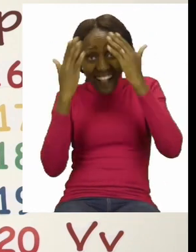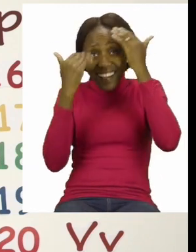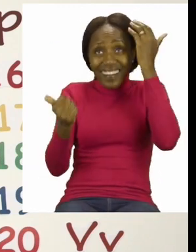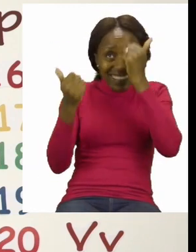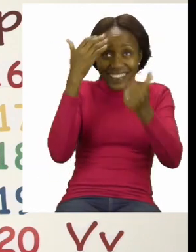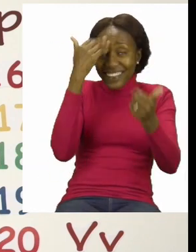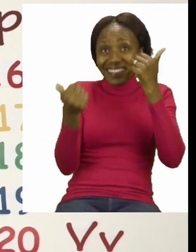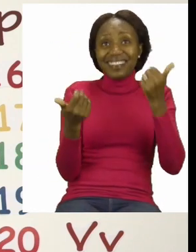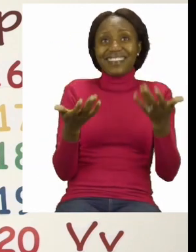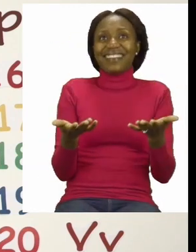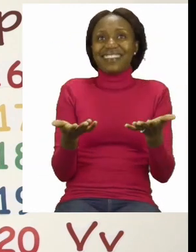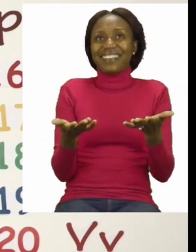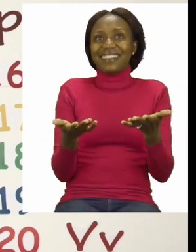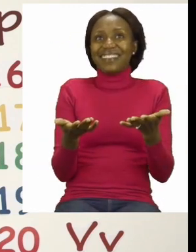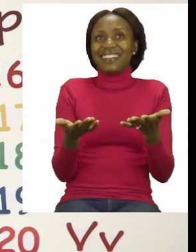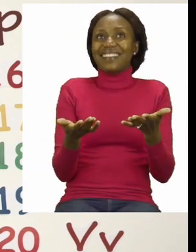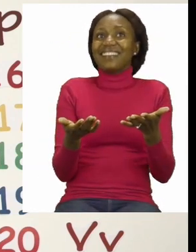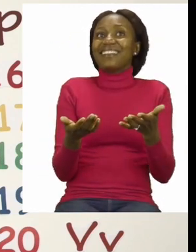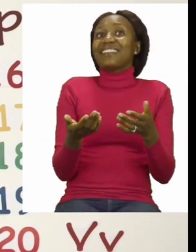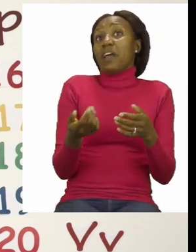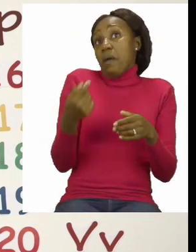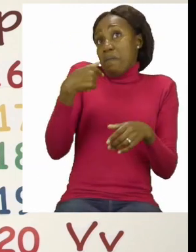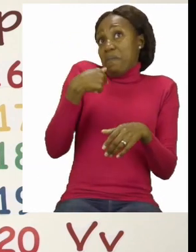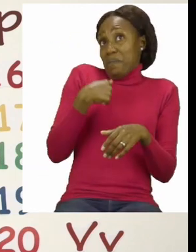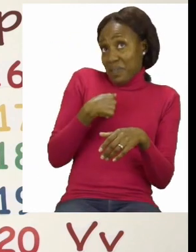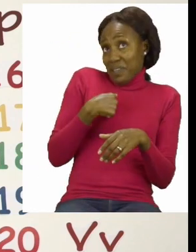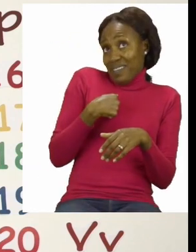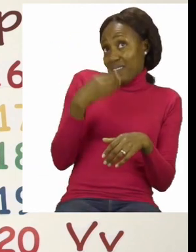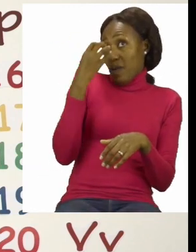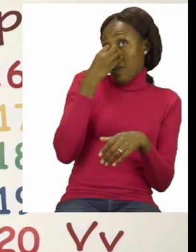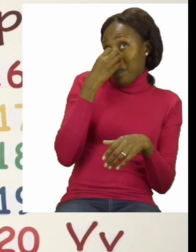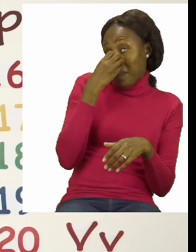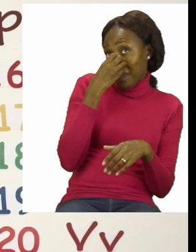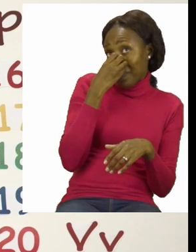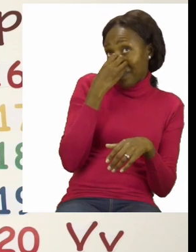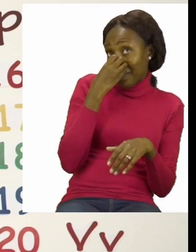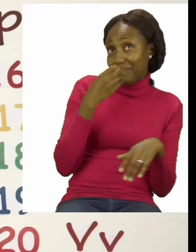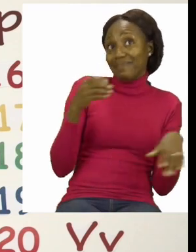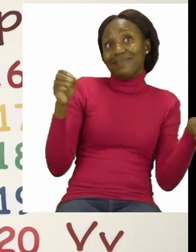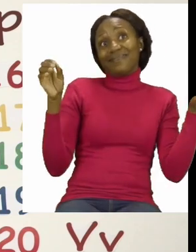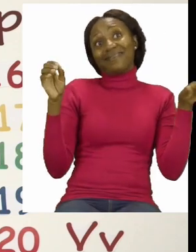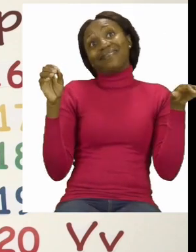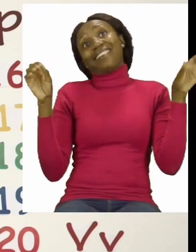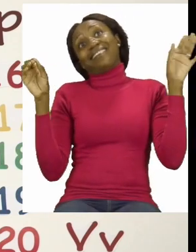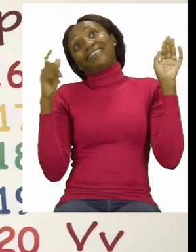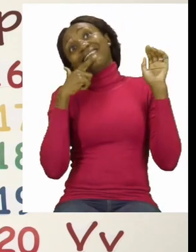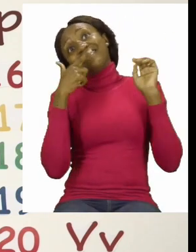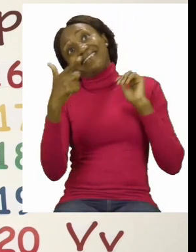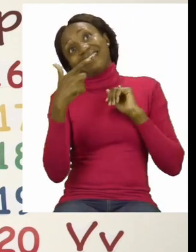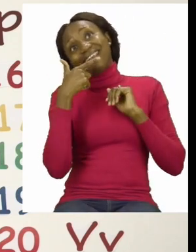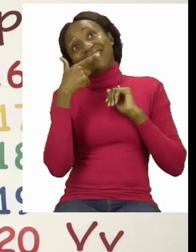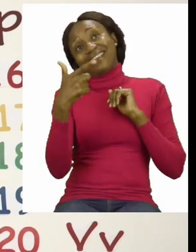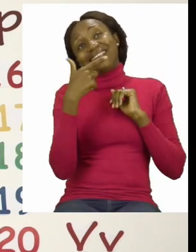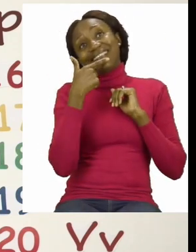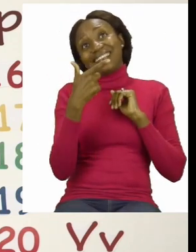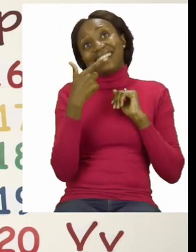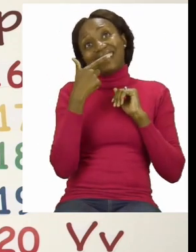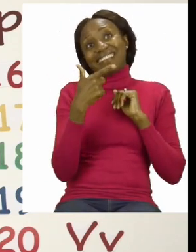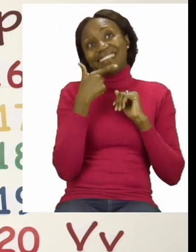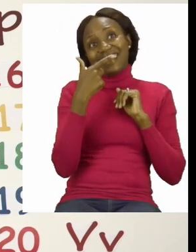Sashi. So, from Sashi and I, we would like to say thank you for joining